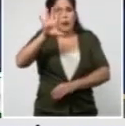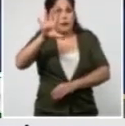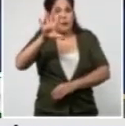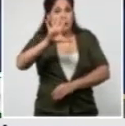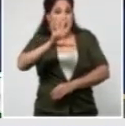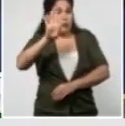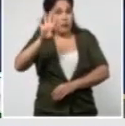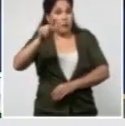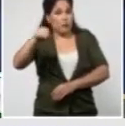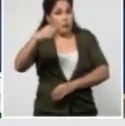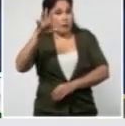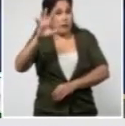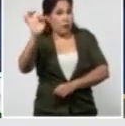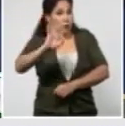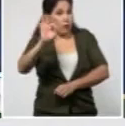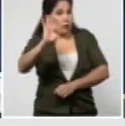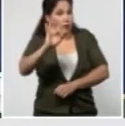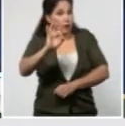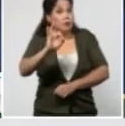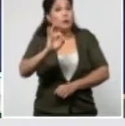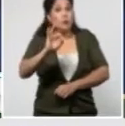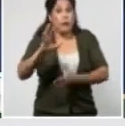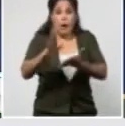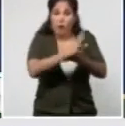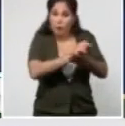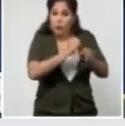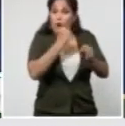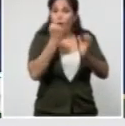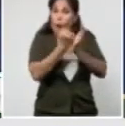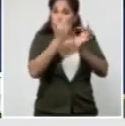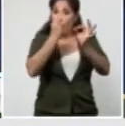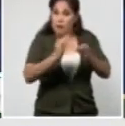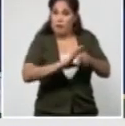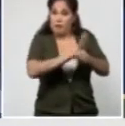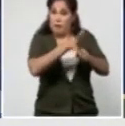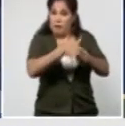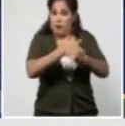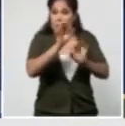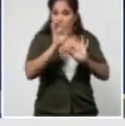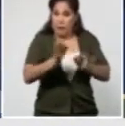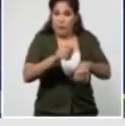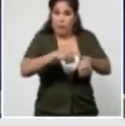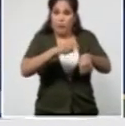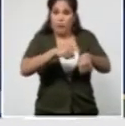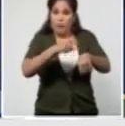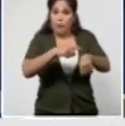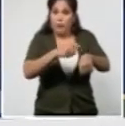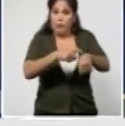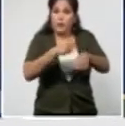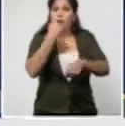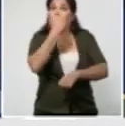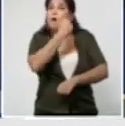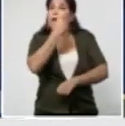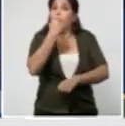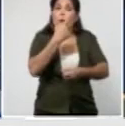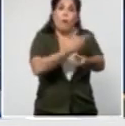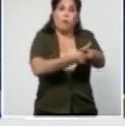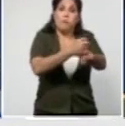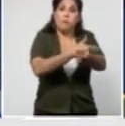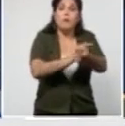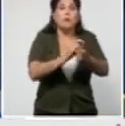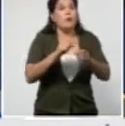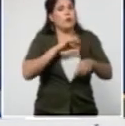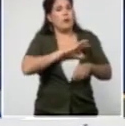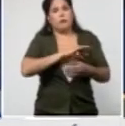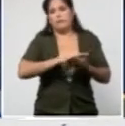54.5% of all diagnosed patients who at the moment of testing positive did not show any